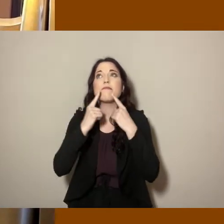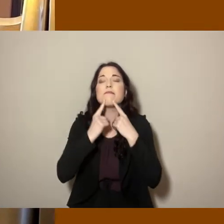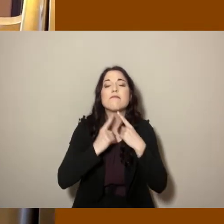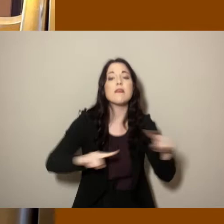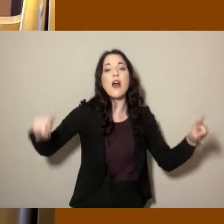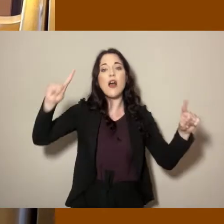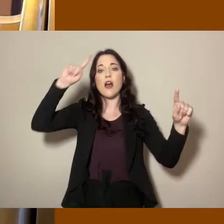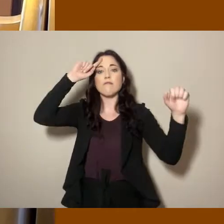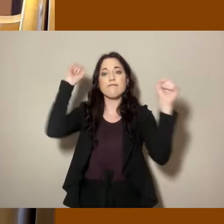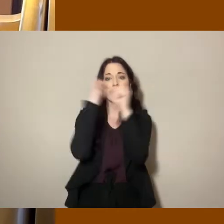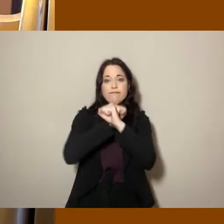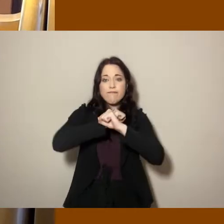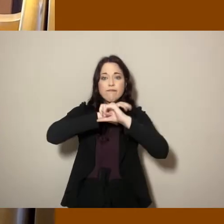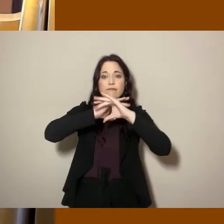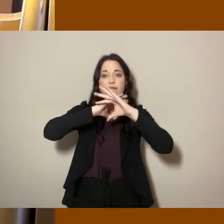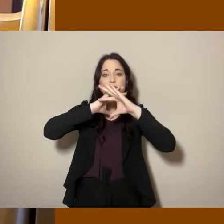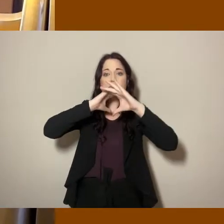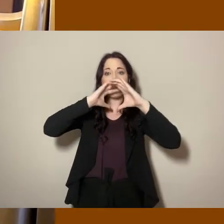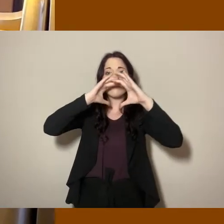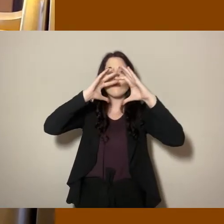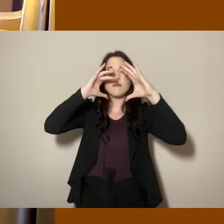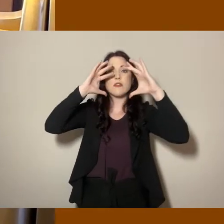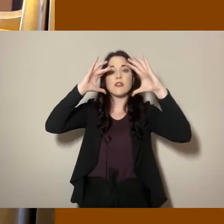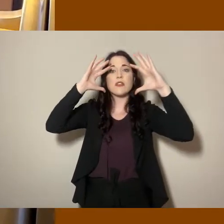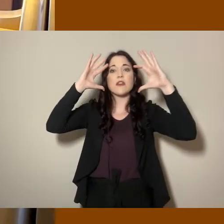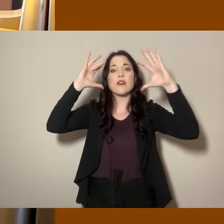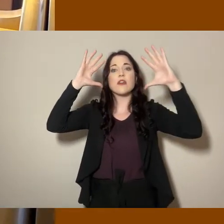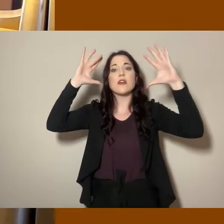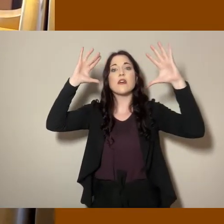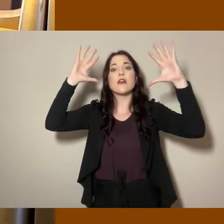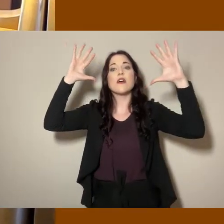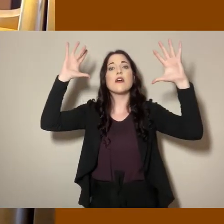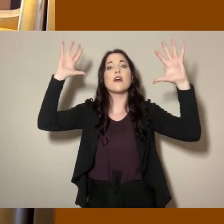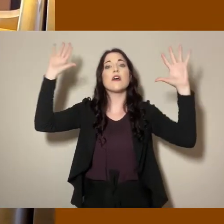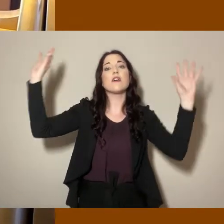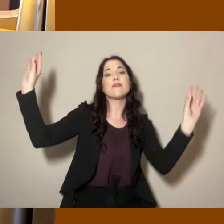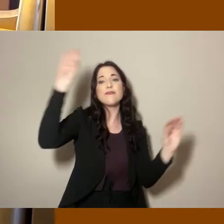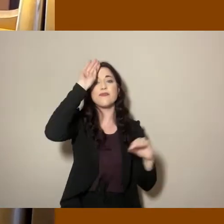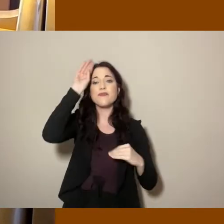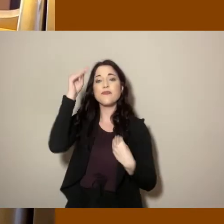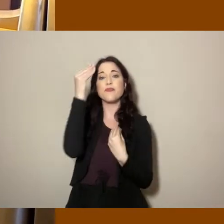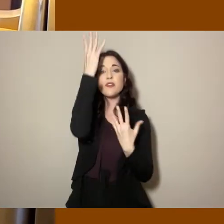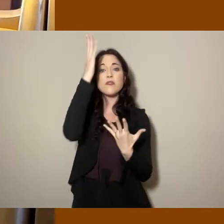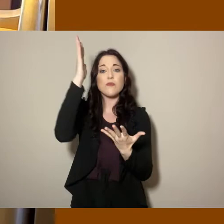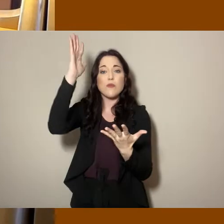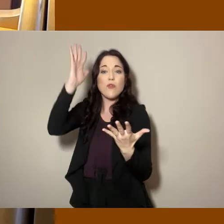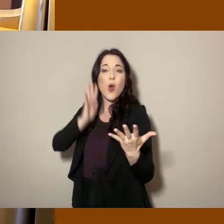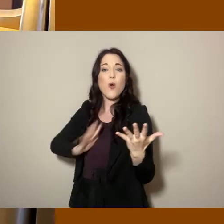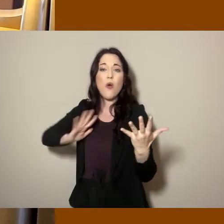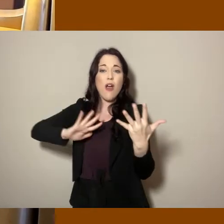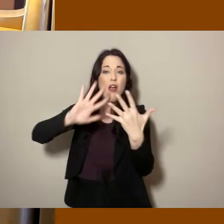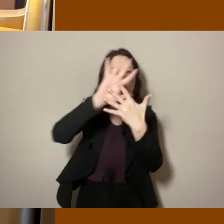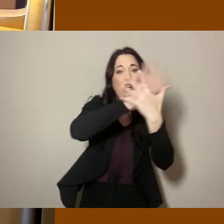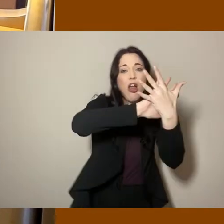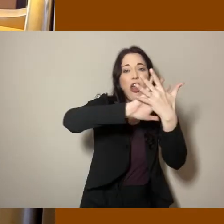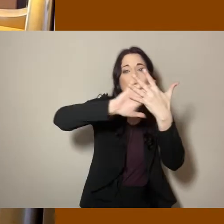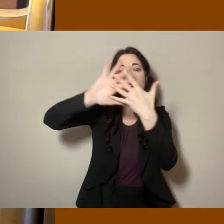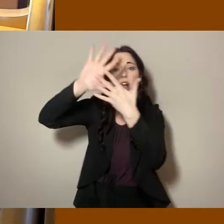seemed until your love broke through. I was lost in a